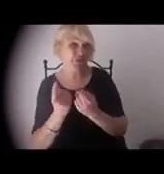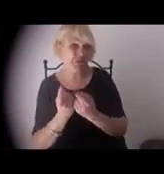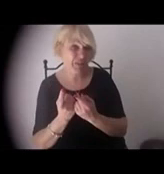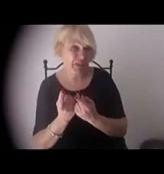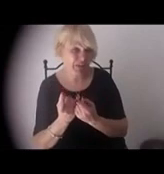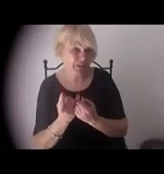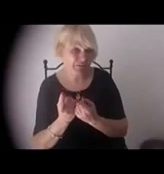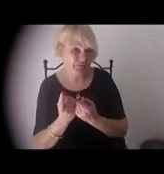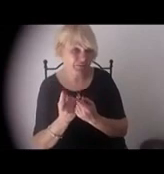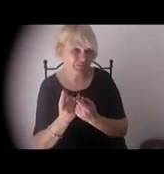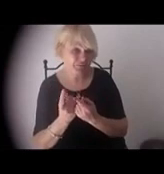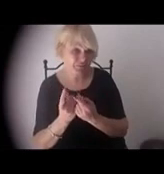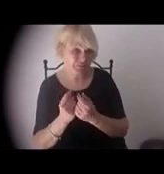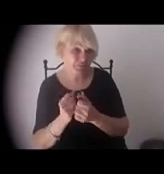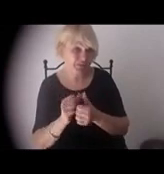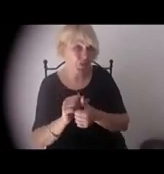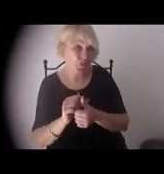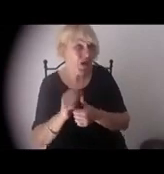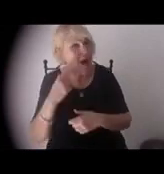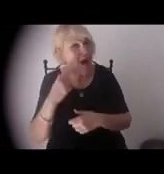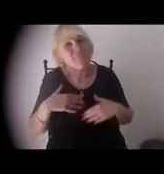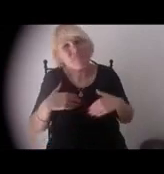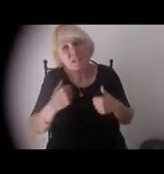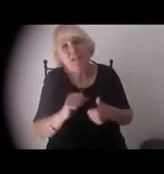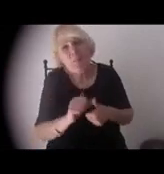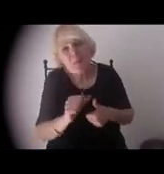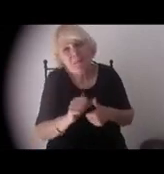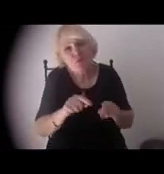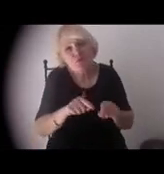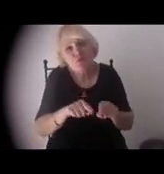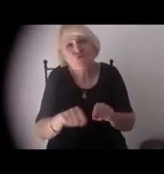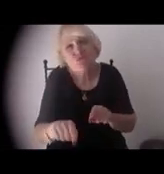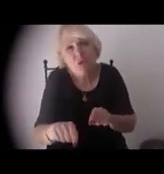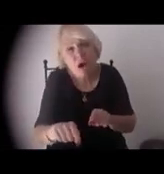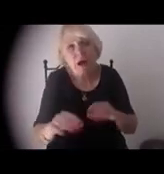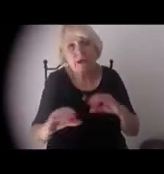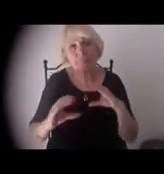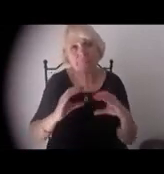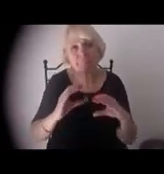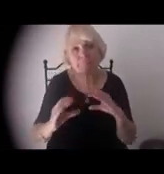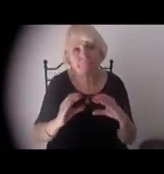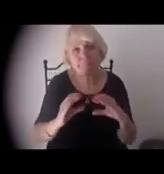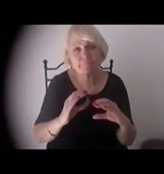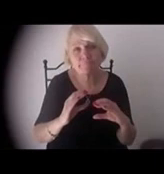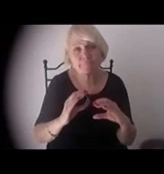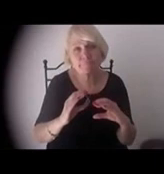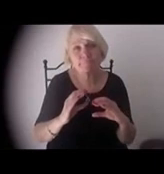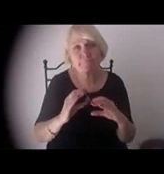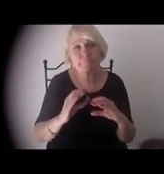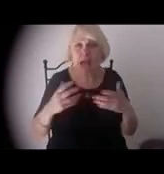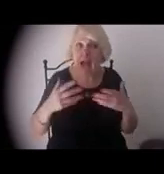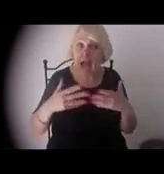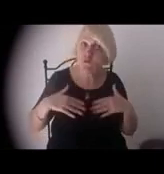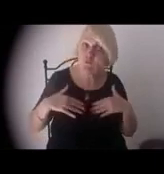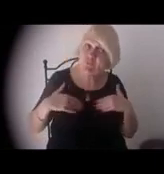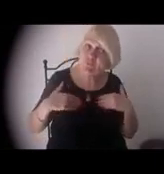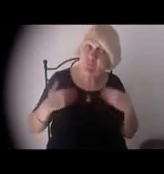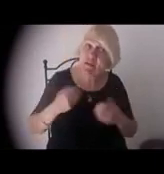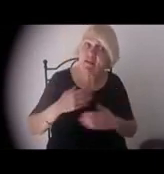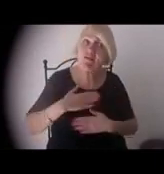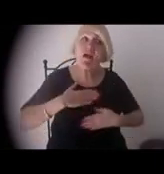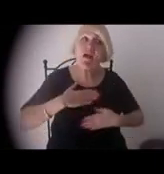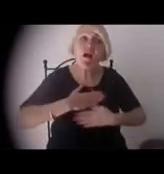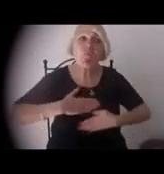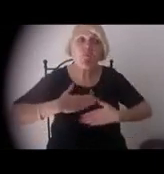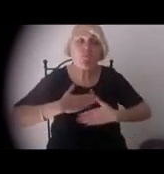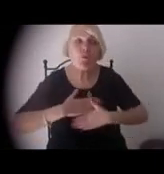feel it's always better to try and have the conversation about feelings and about emotional